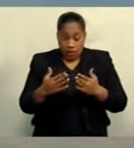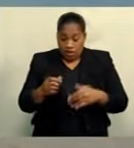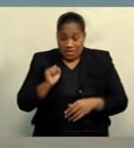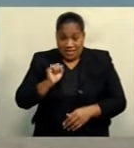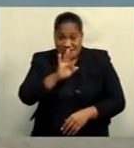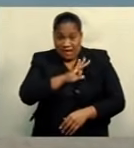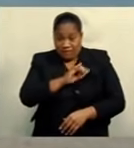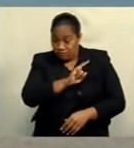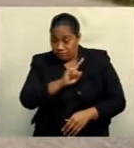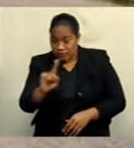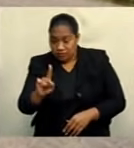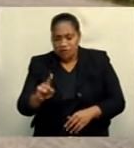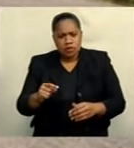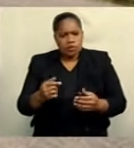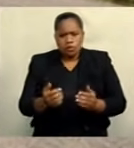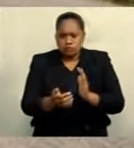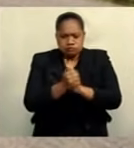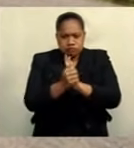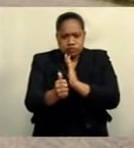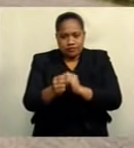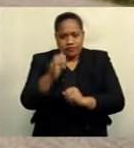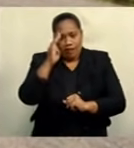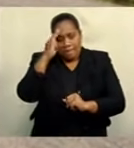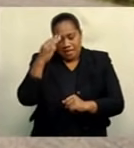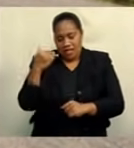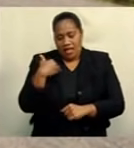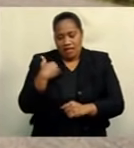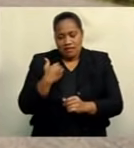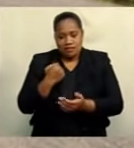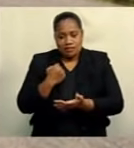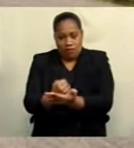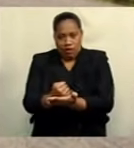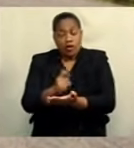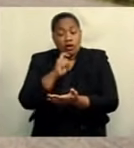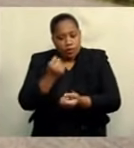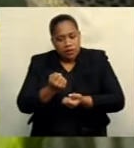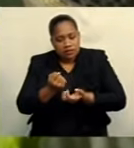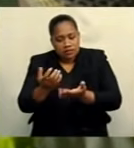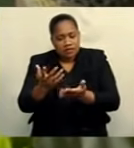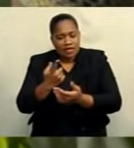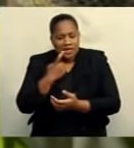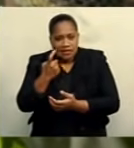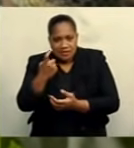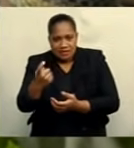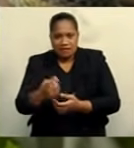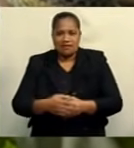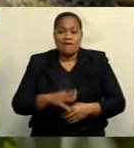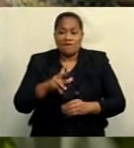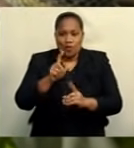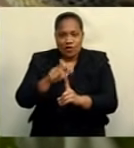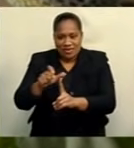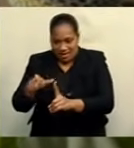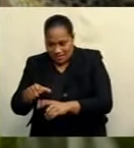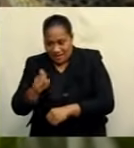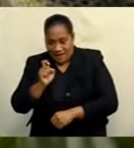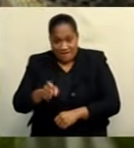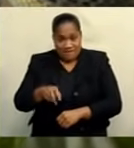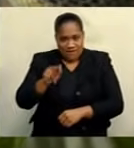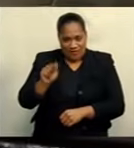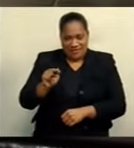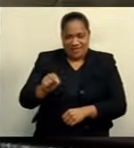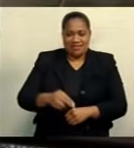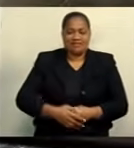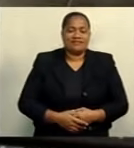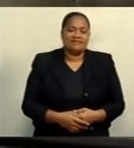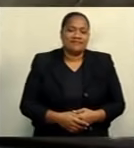in mental health support and will provide initial care as well as refer cases appropriately if required. Kelly